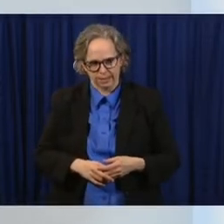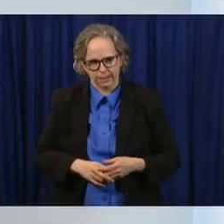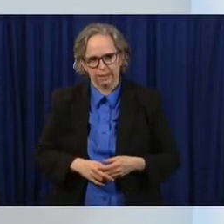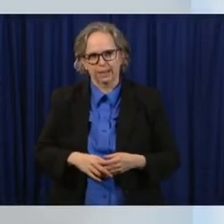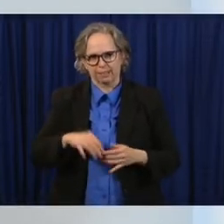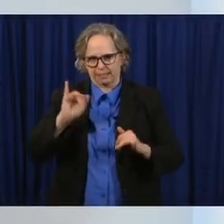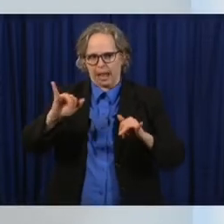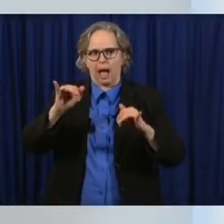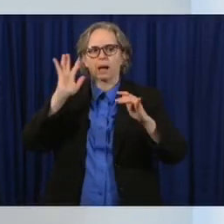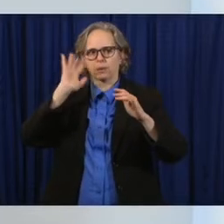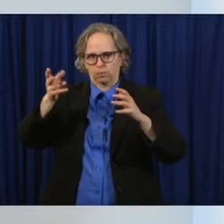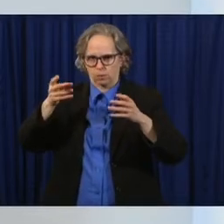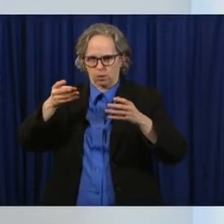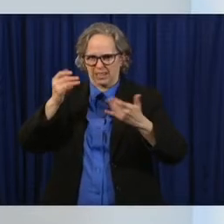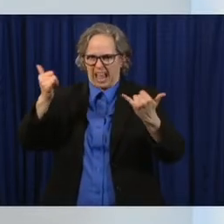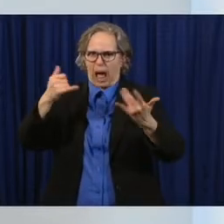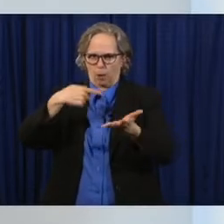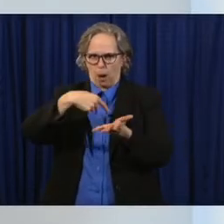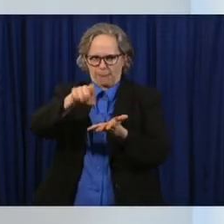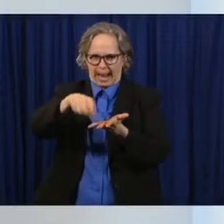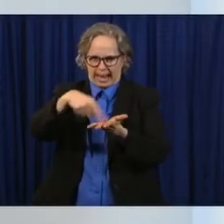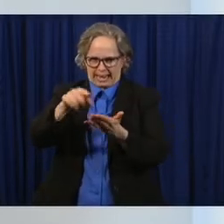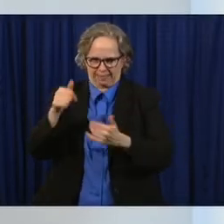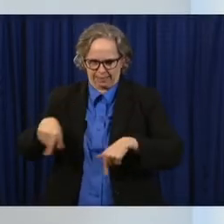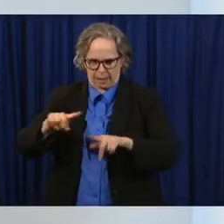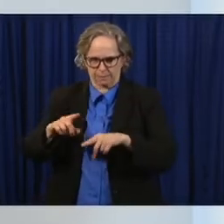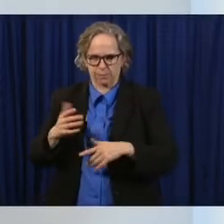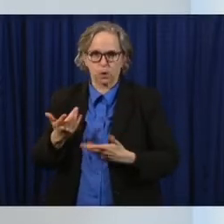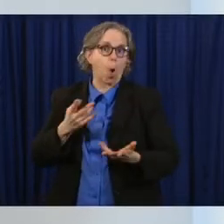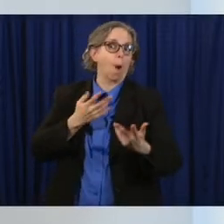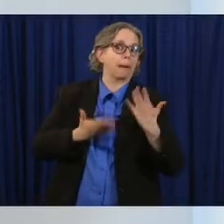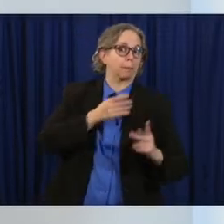right now and preparing to be paid.